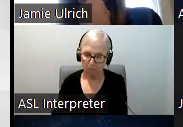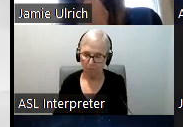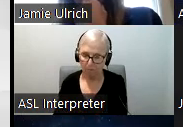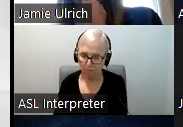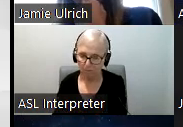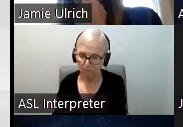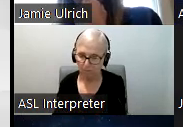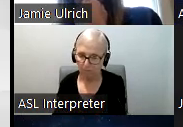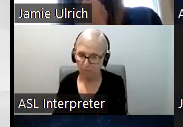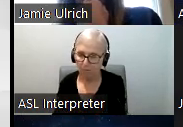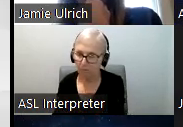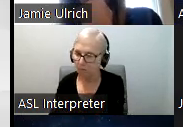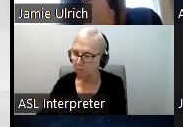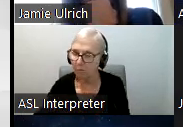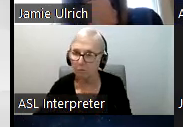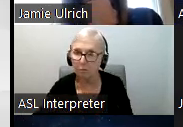Looks like we have